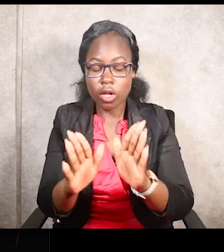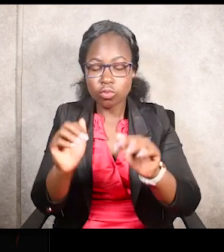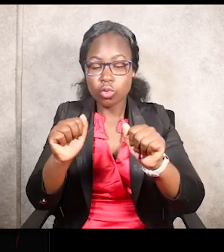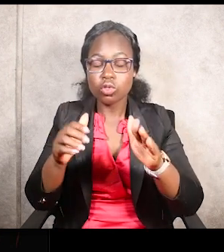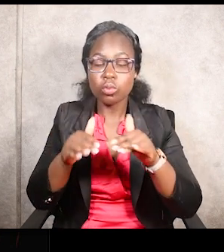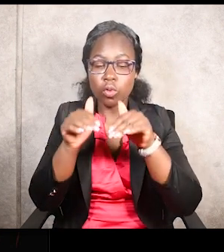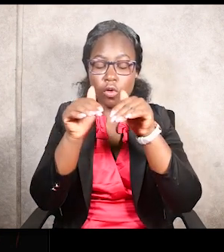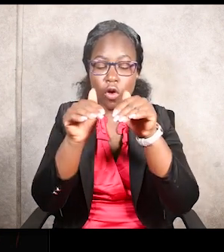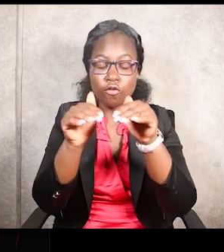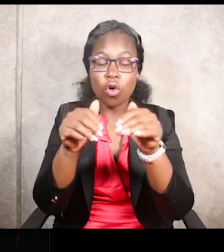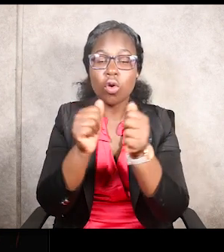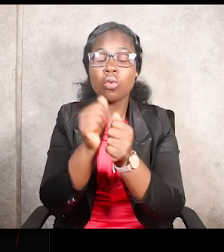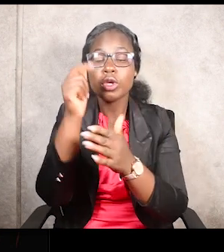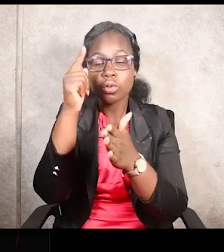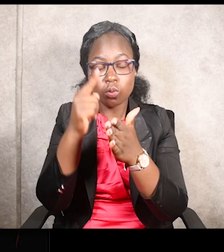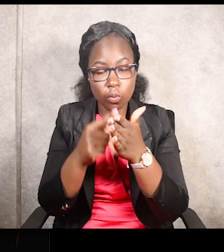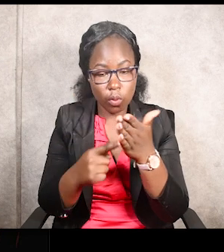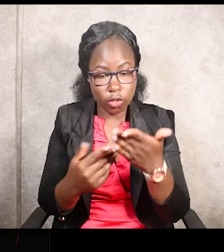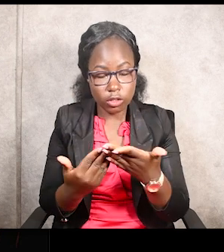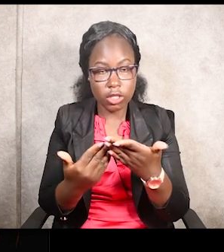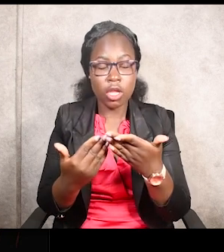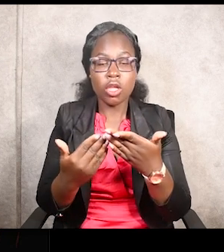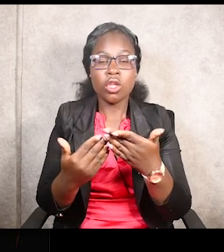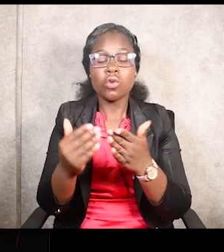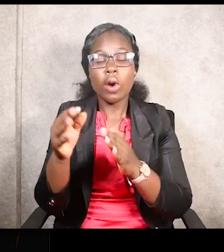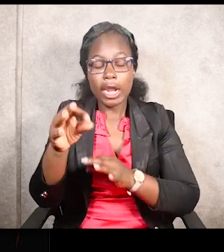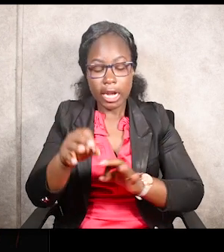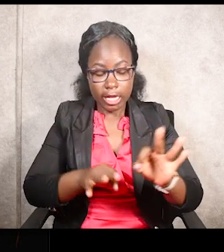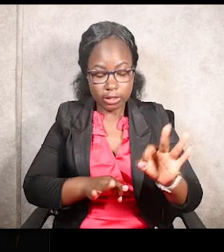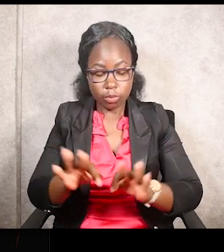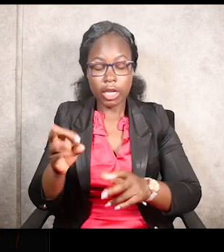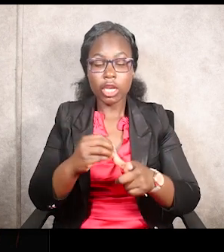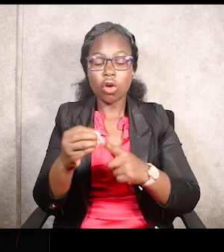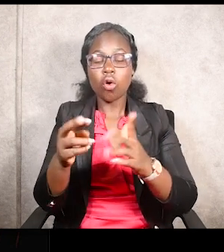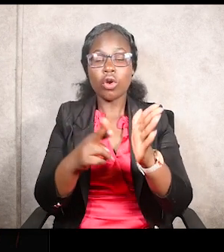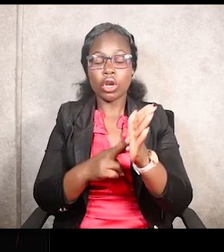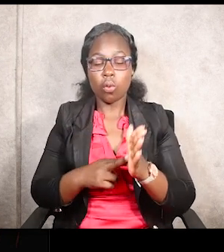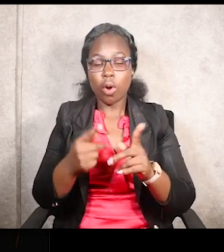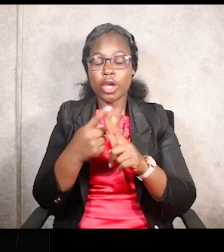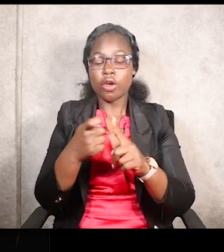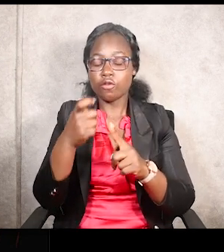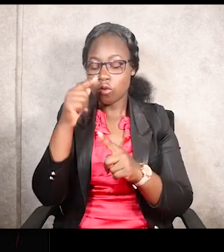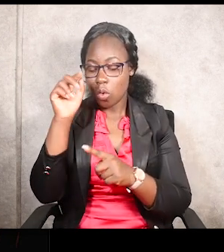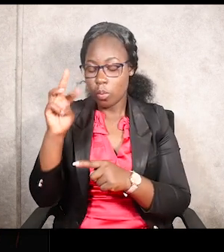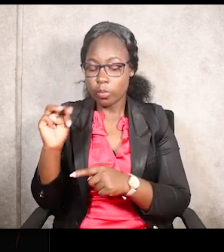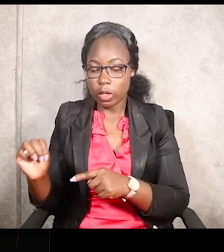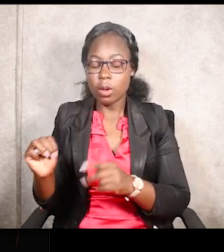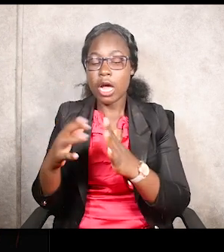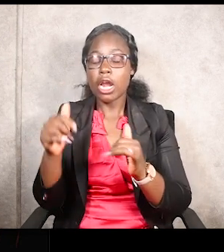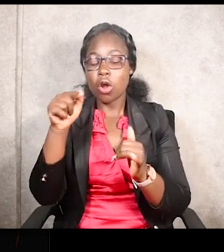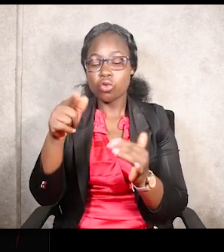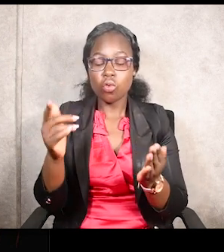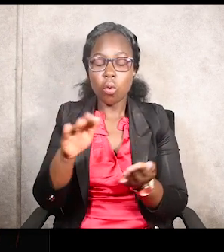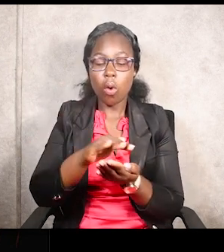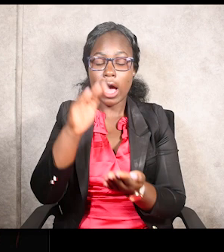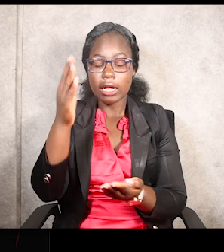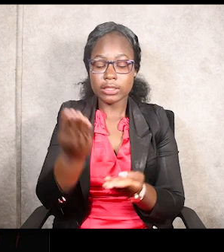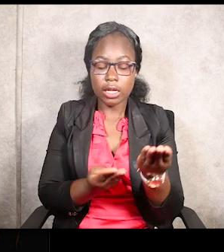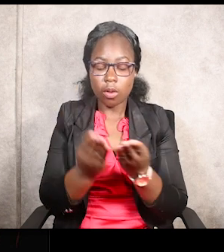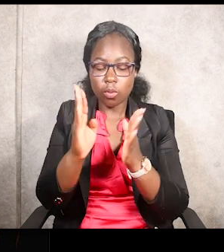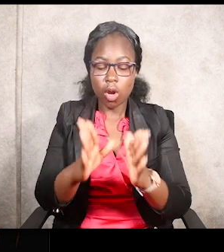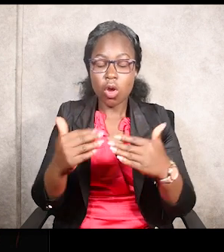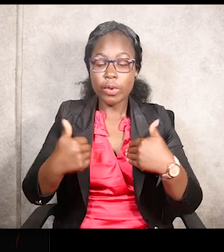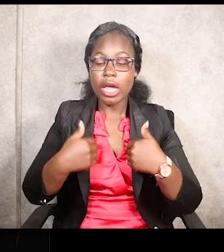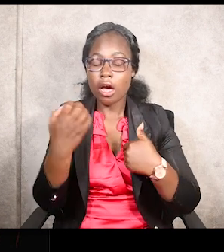through with what you are explaining or what you require from them. And more so as an entrepreneur, there is need for